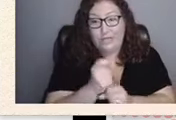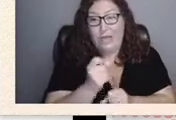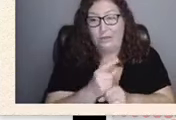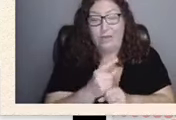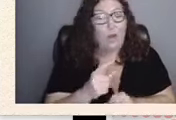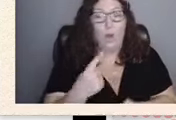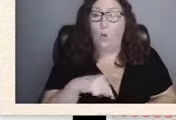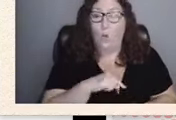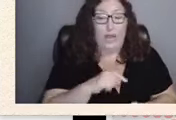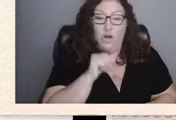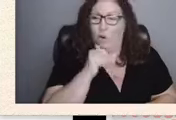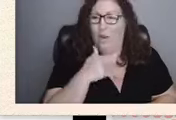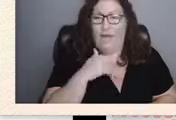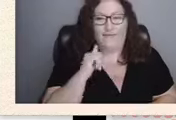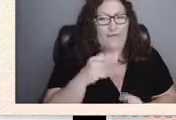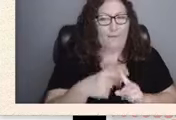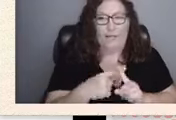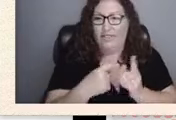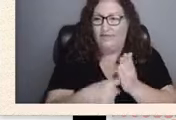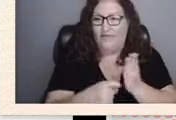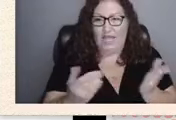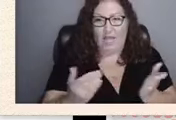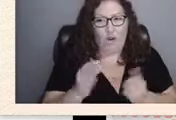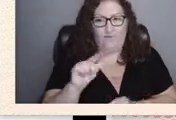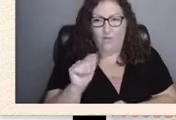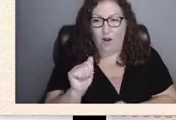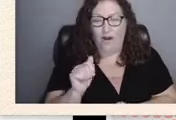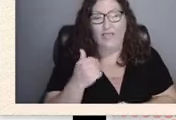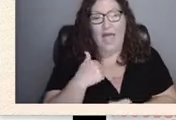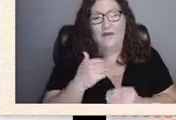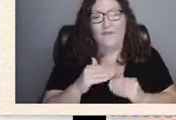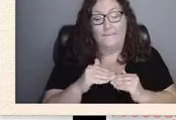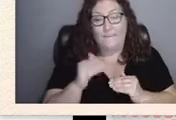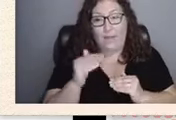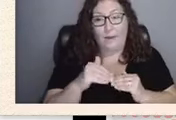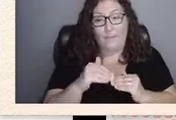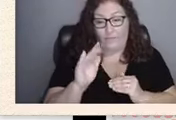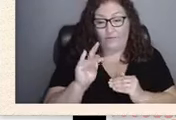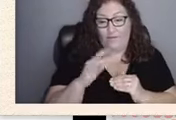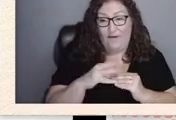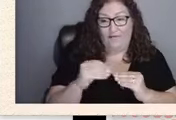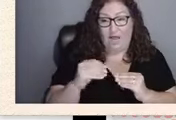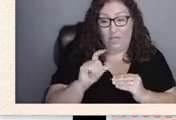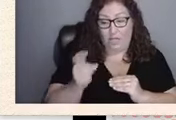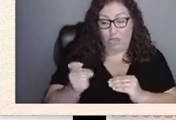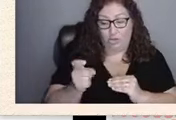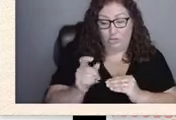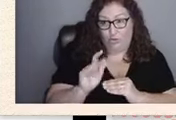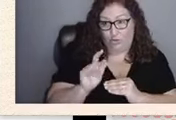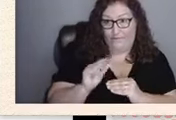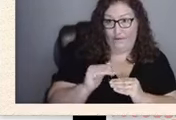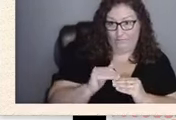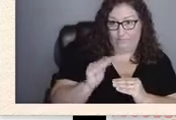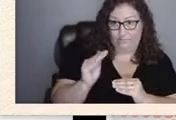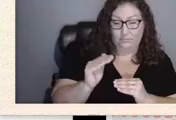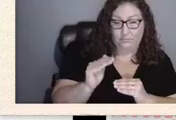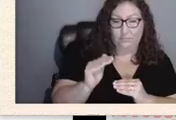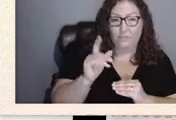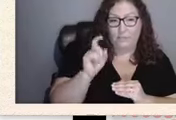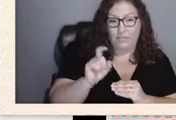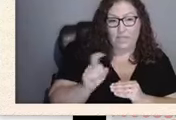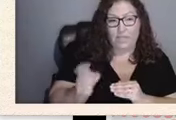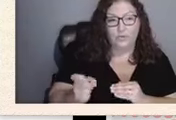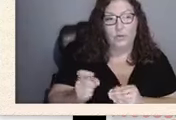monthly fee. There is a minimum contribution of $25, but once again, that's your $25, and so you can get that money